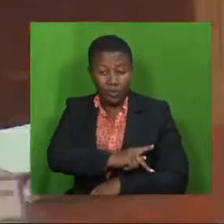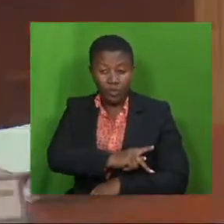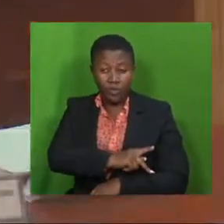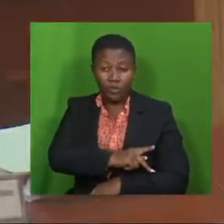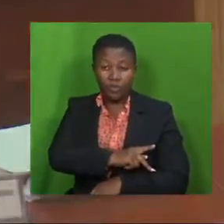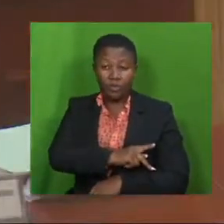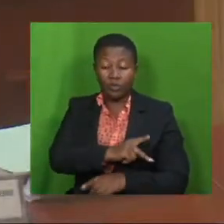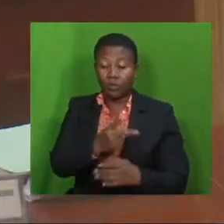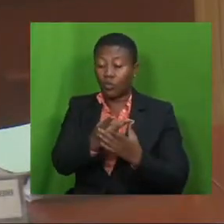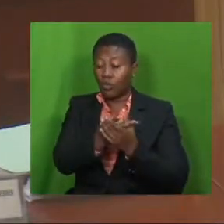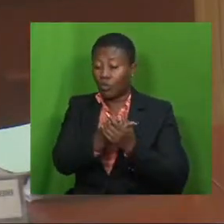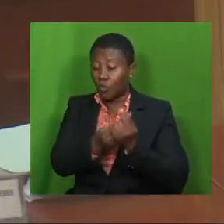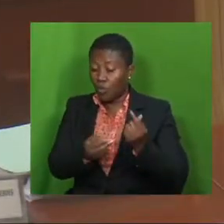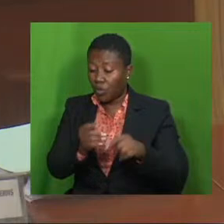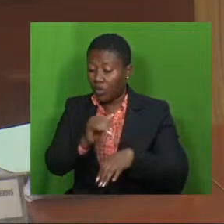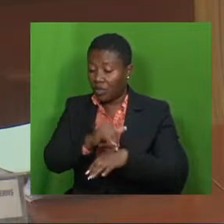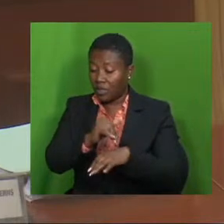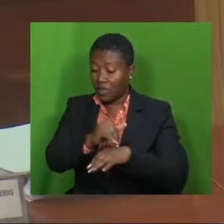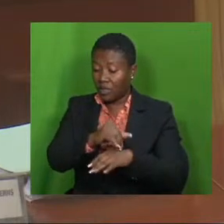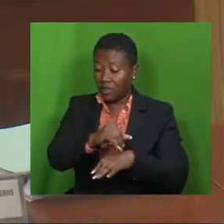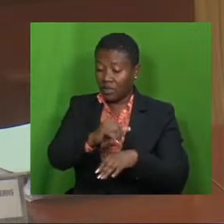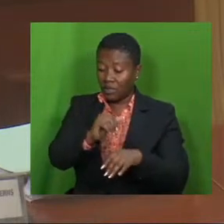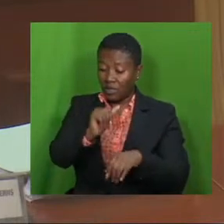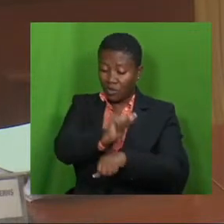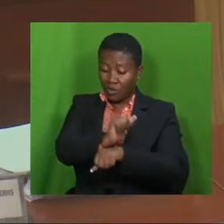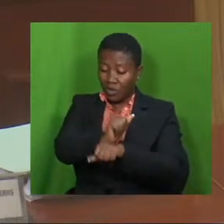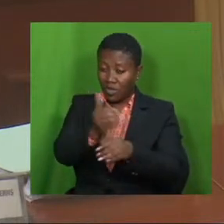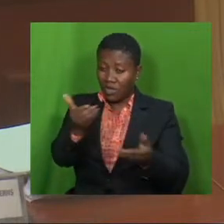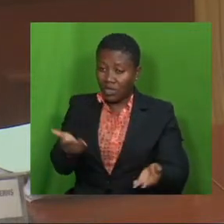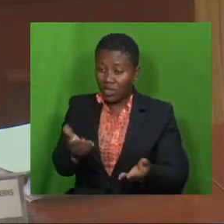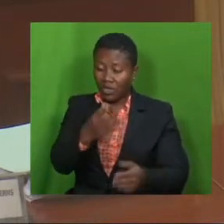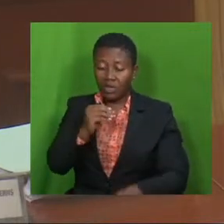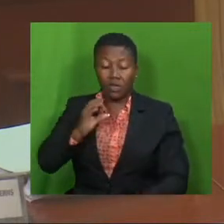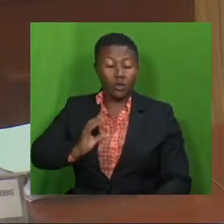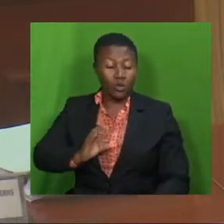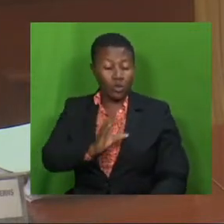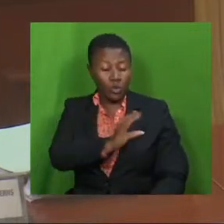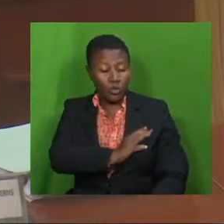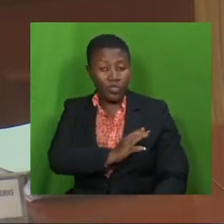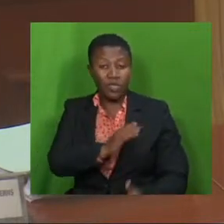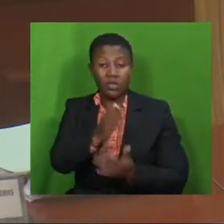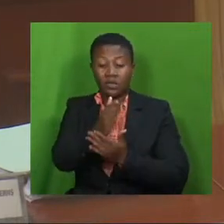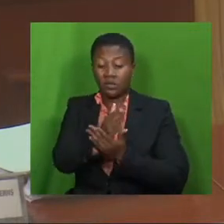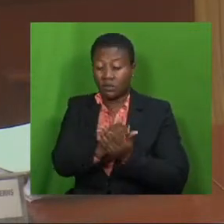plenary sittings and committee meetings. Some countries actually